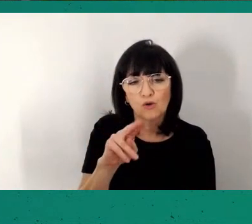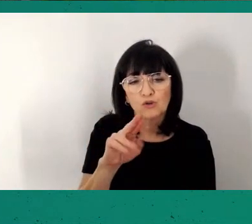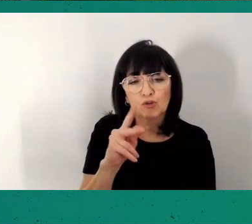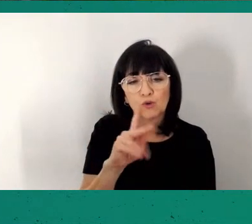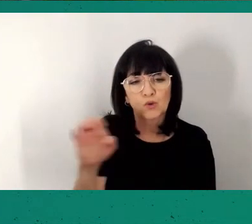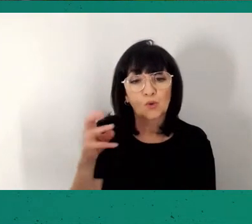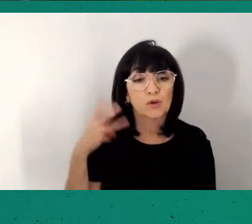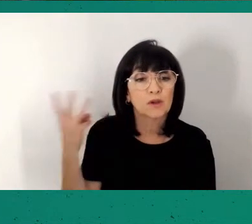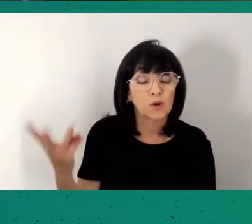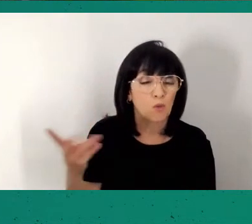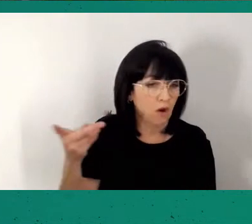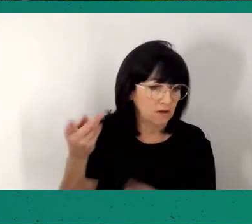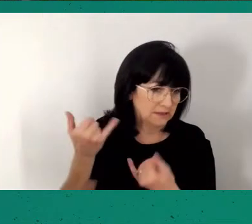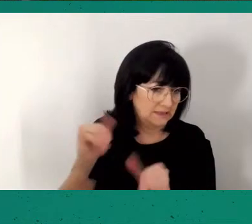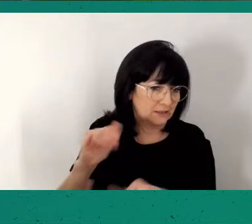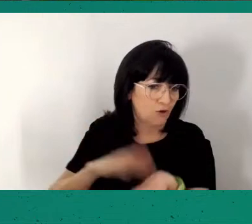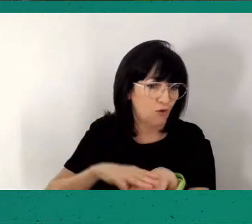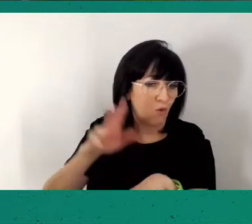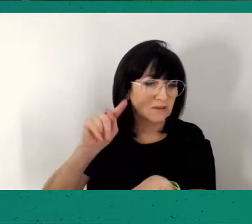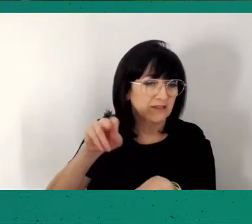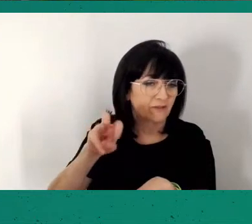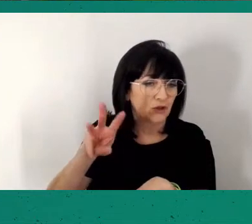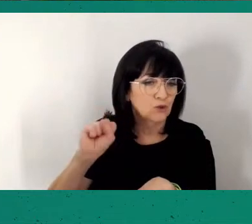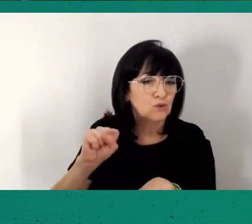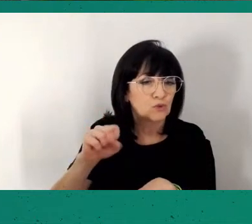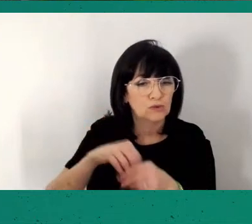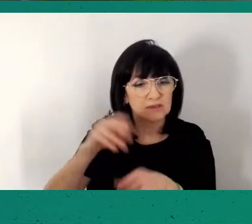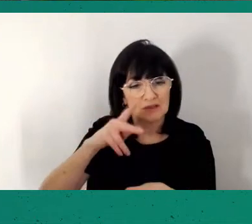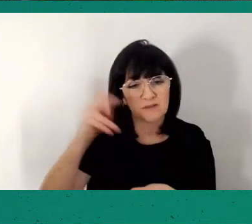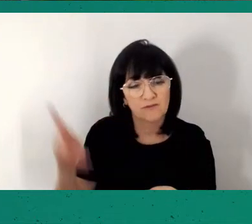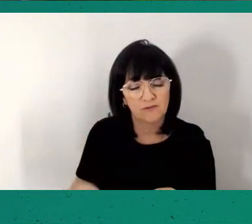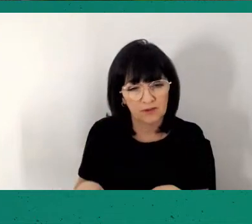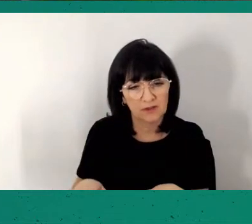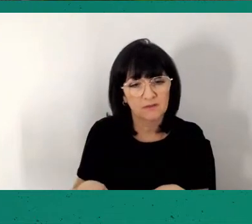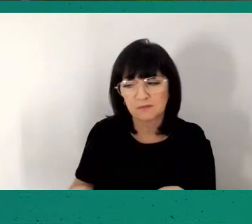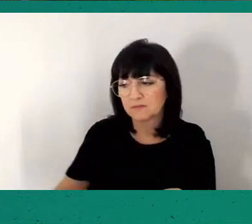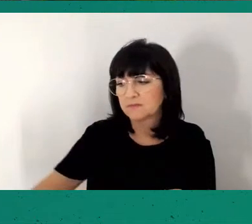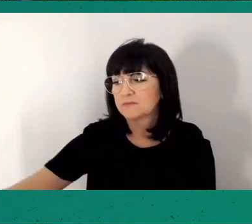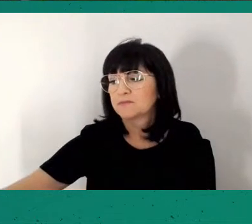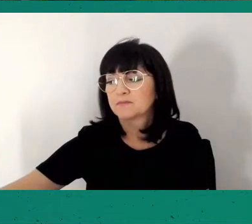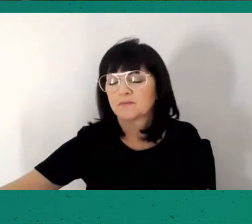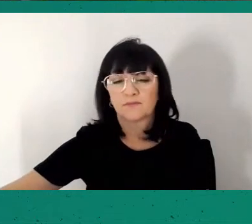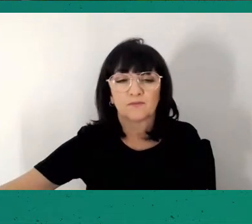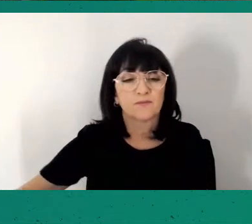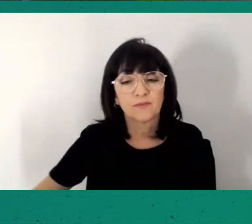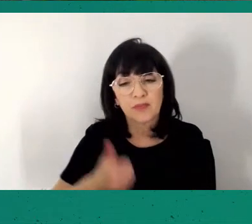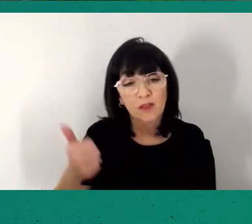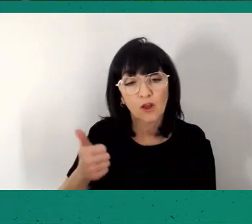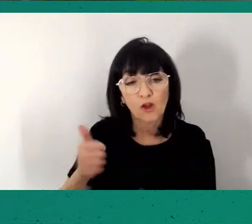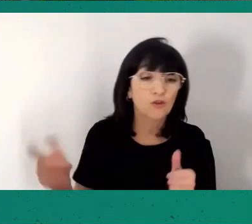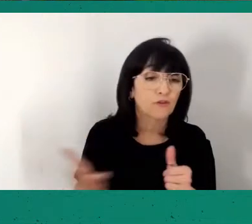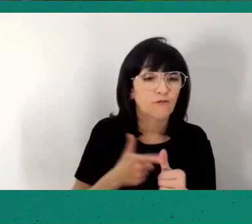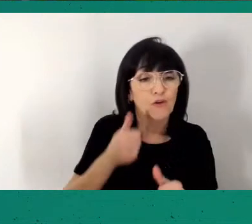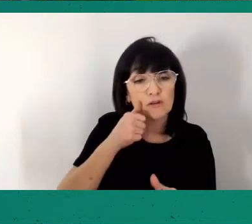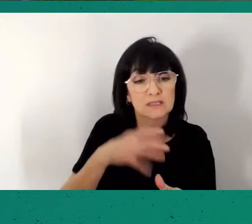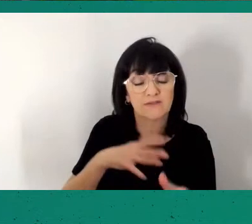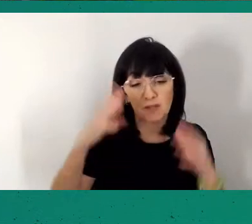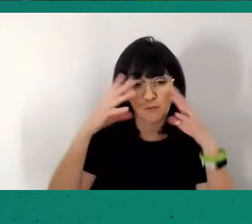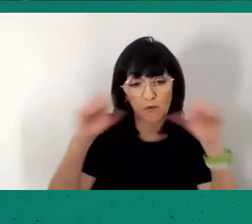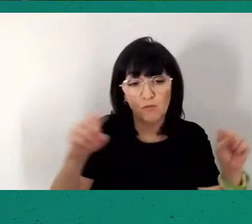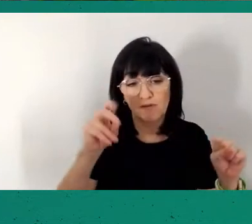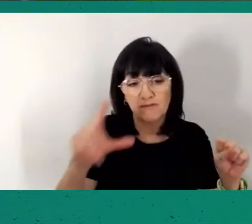Philadelphia. Wilma Michoud became the first female president of Delaware State University.